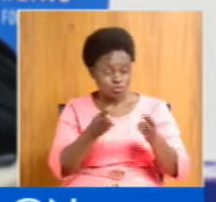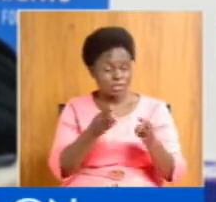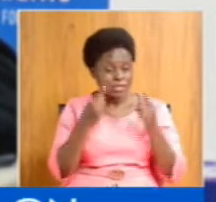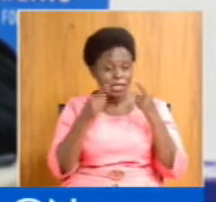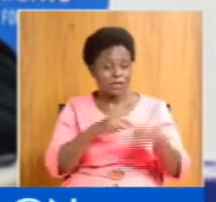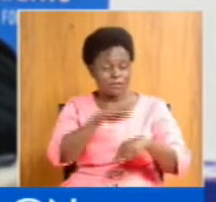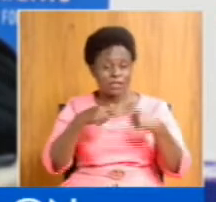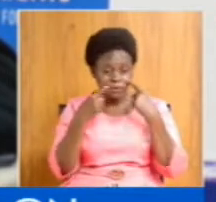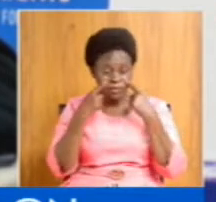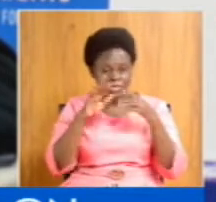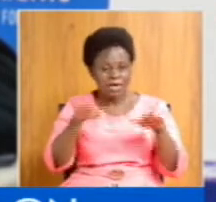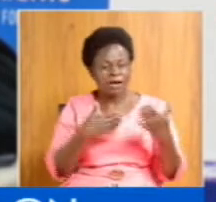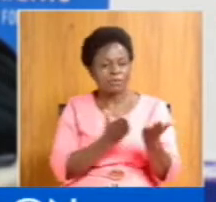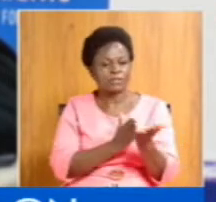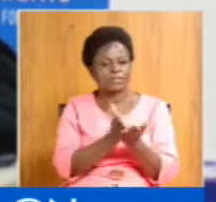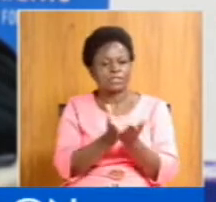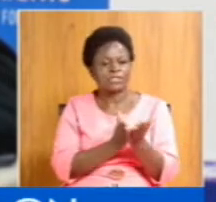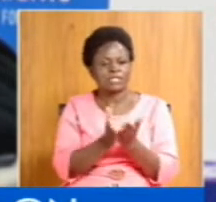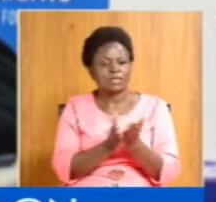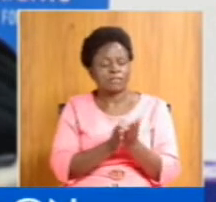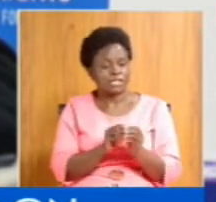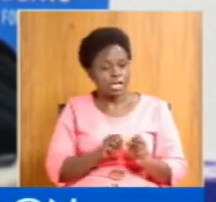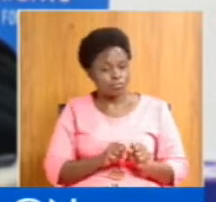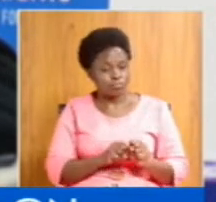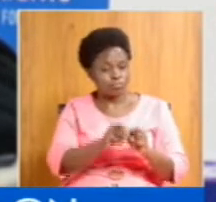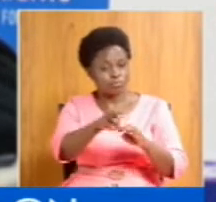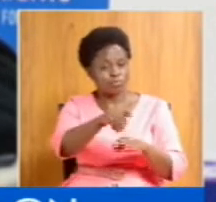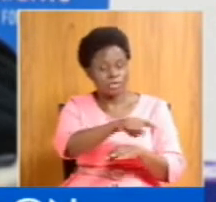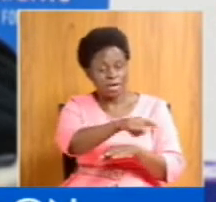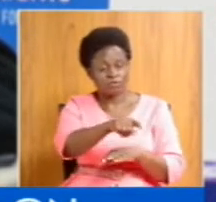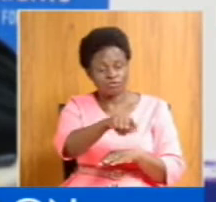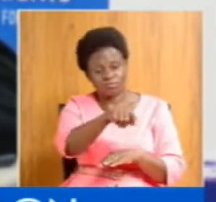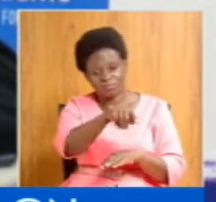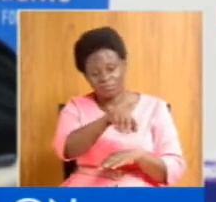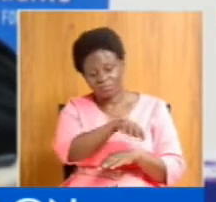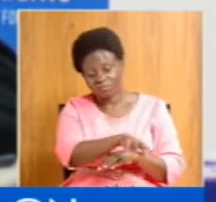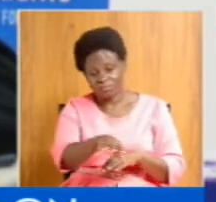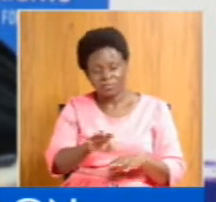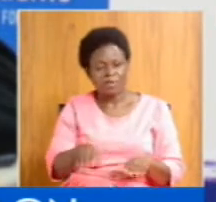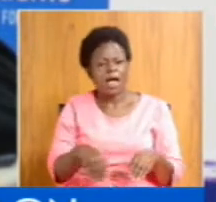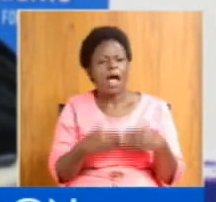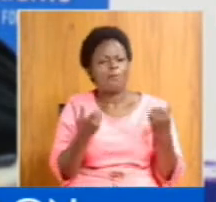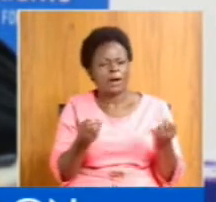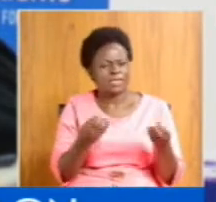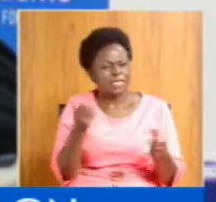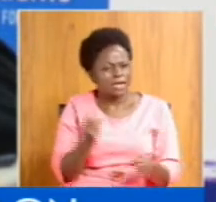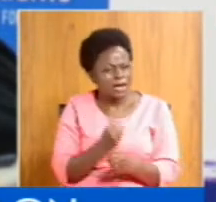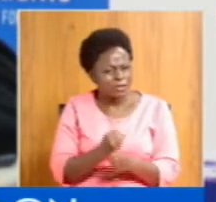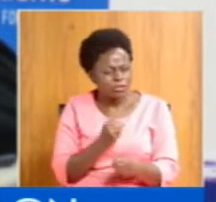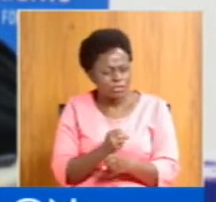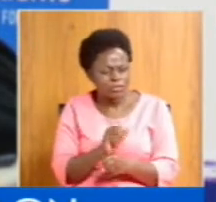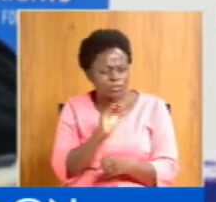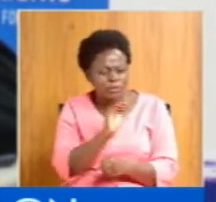us to see how services can reach down to the grassroots. How much are we doing to